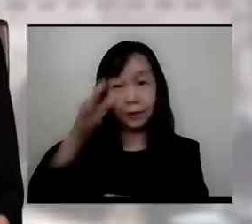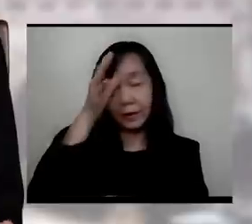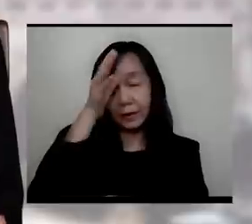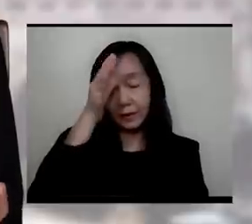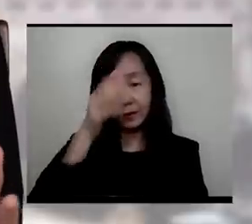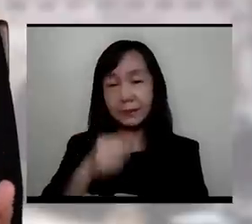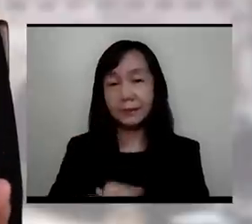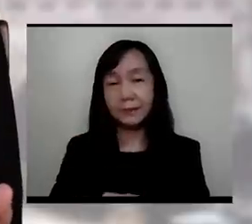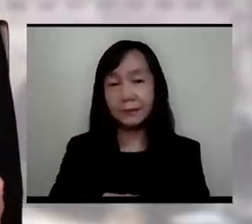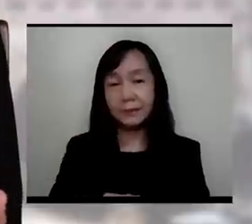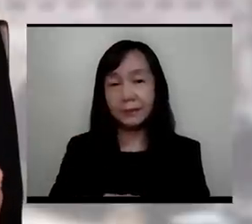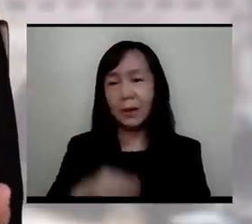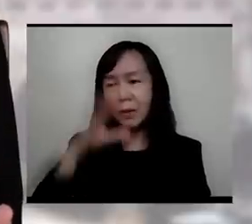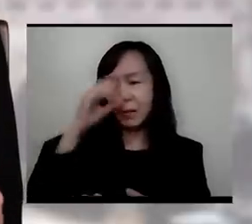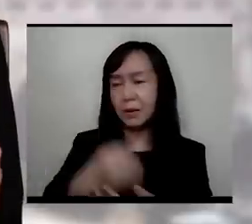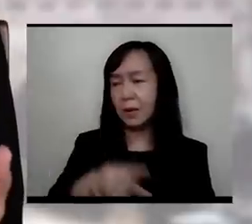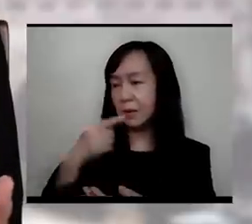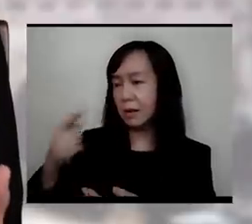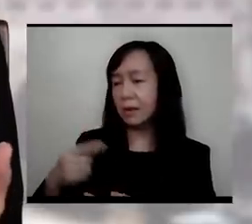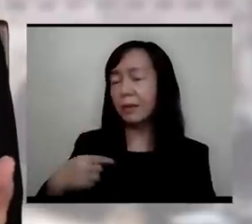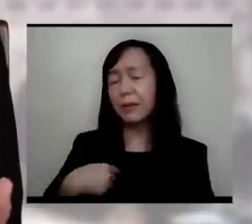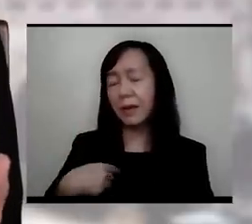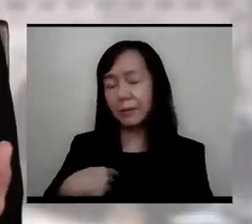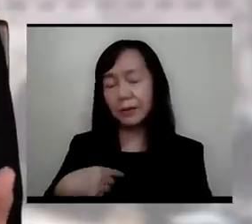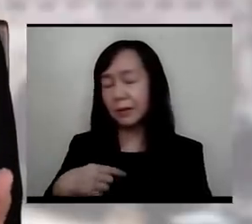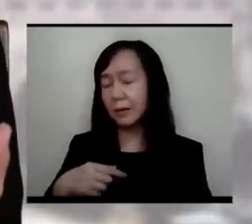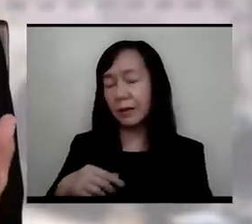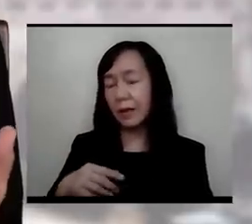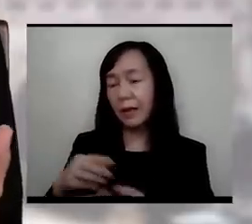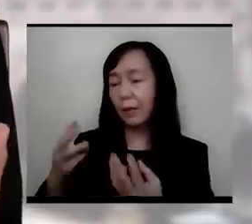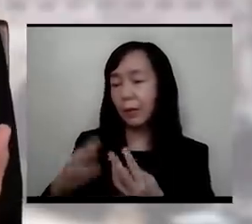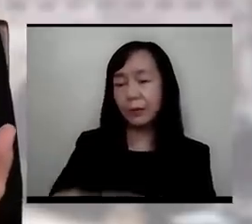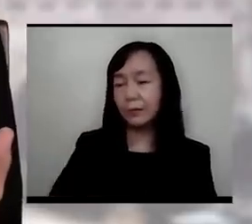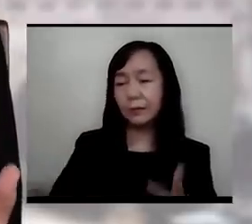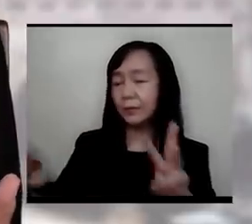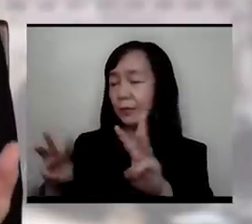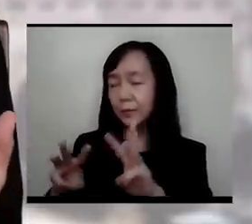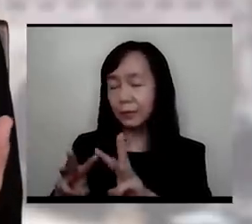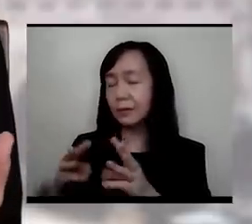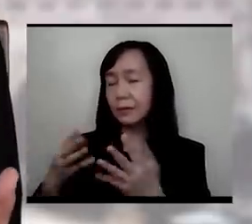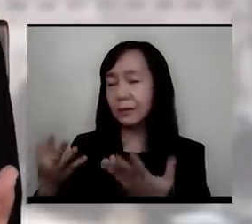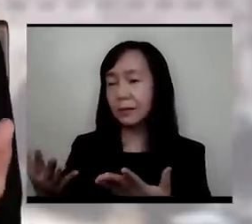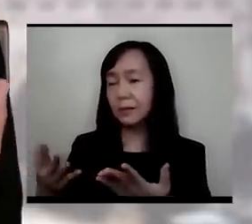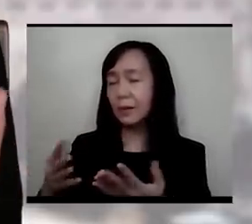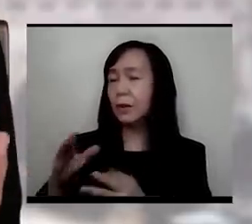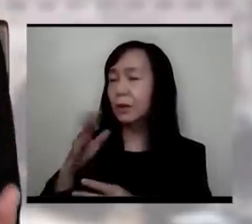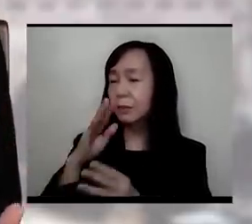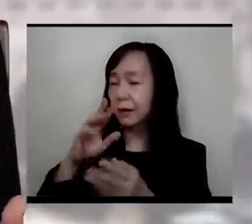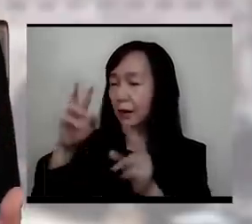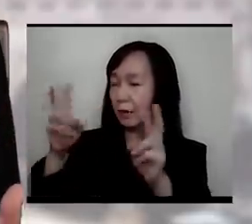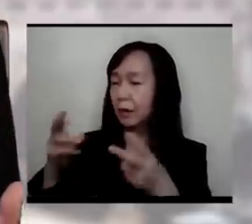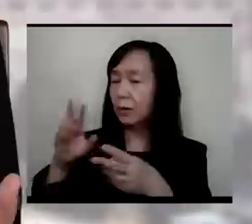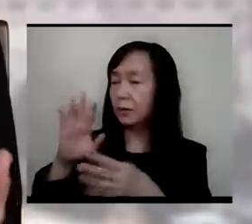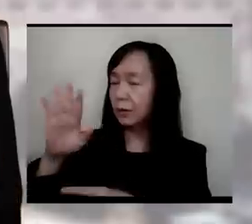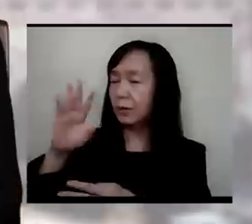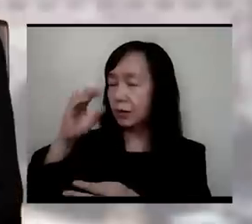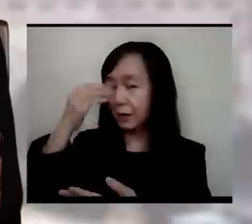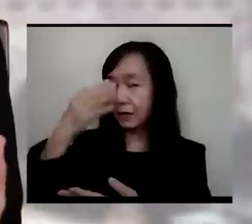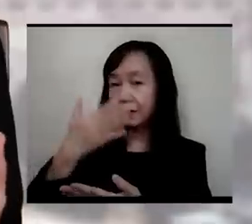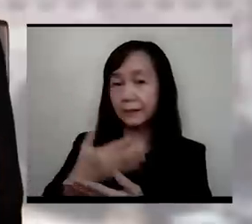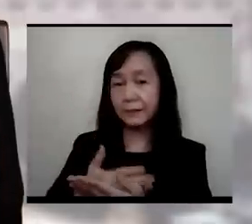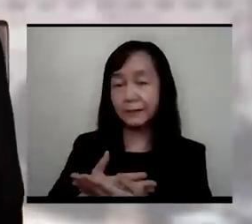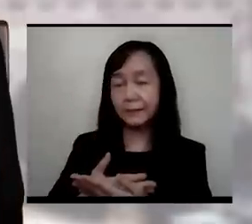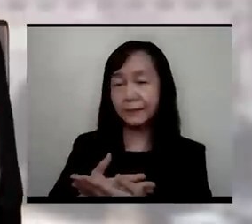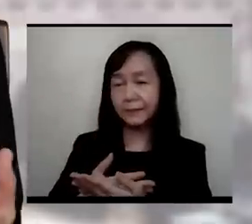He said I am no longer No longer Fit to be called your son So